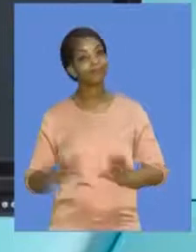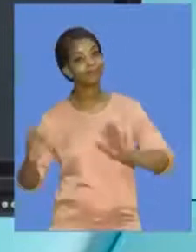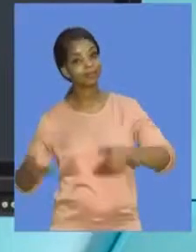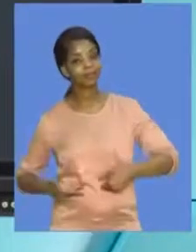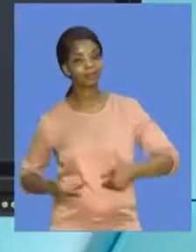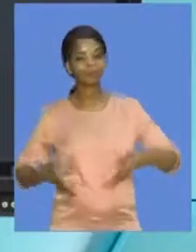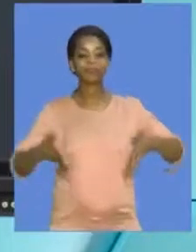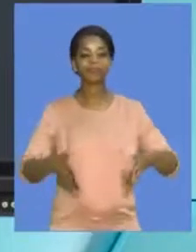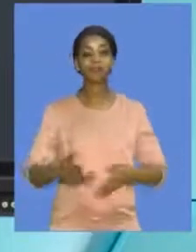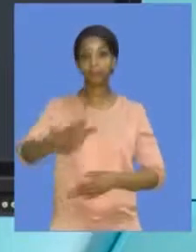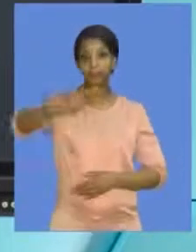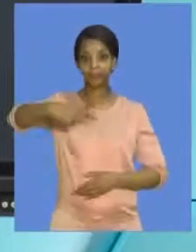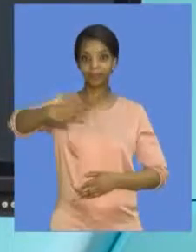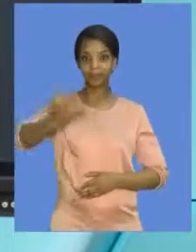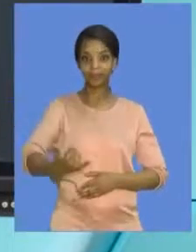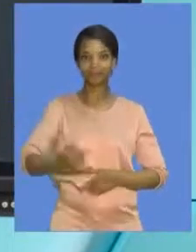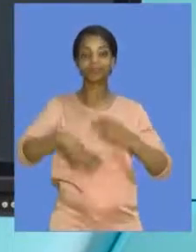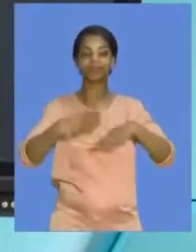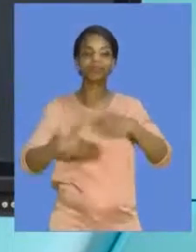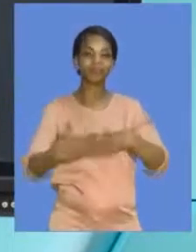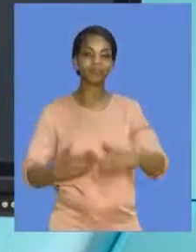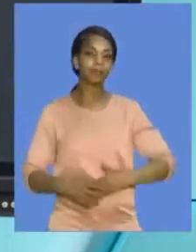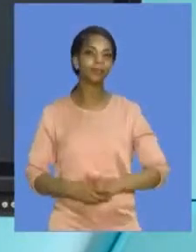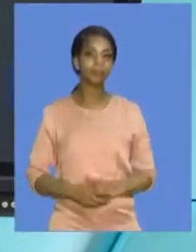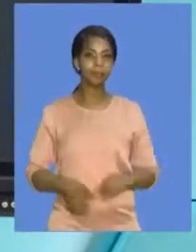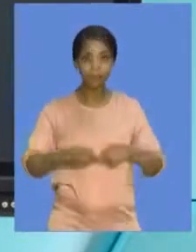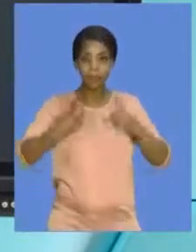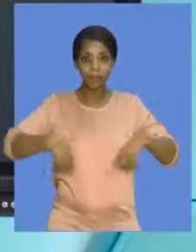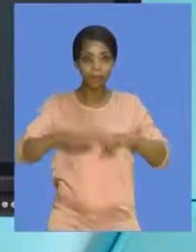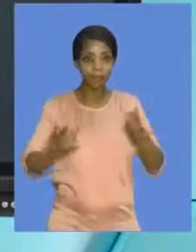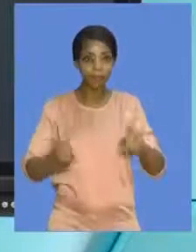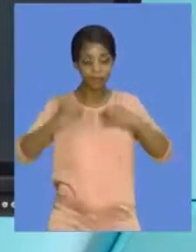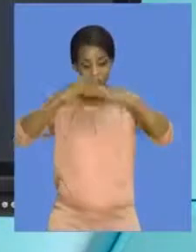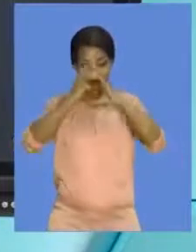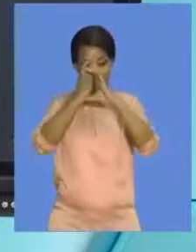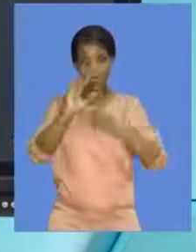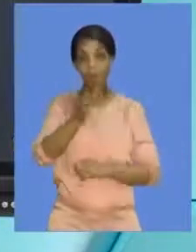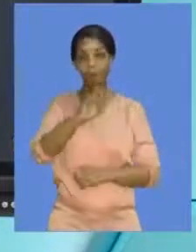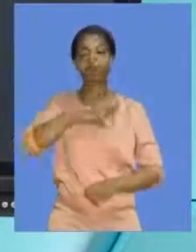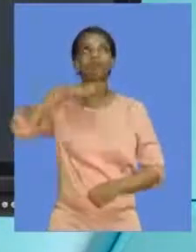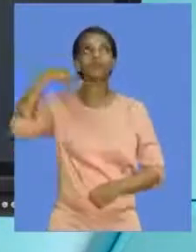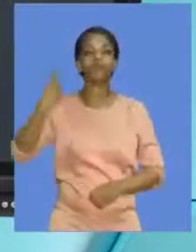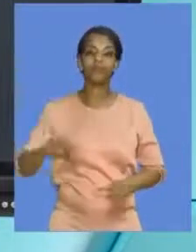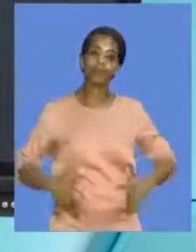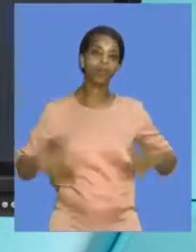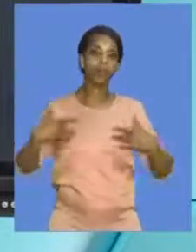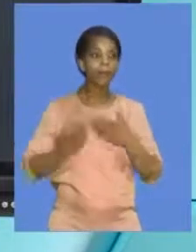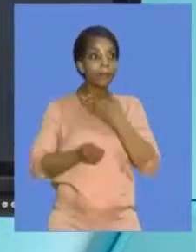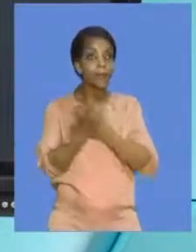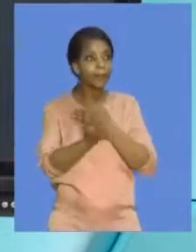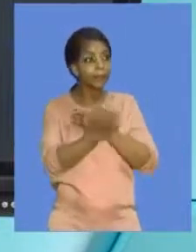Welcome back to our second segment. Now we focus our attention on, the real life, applications